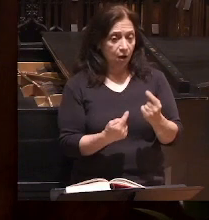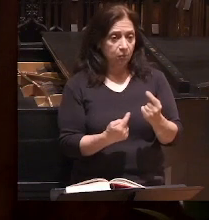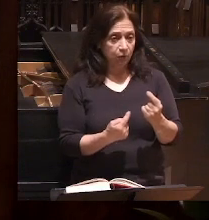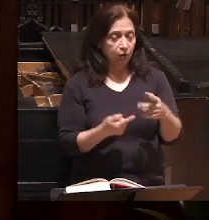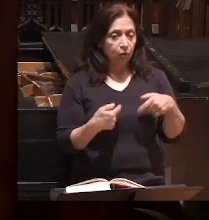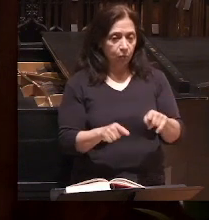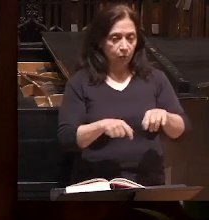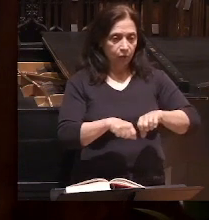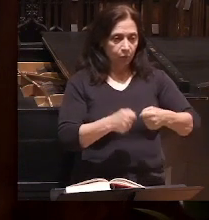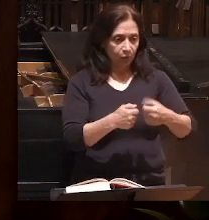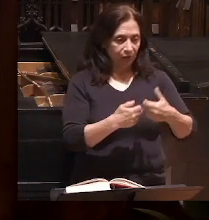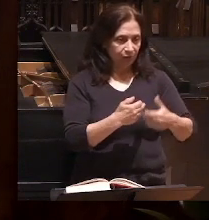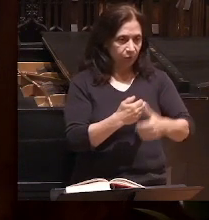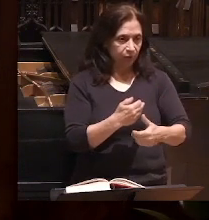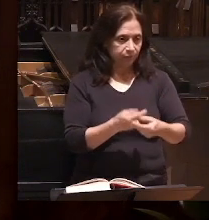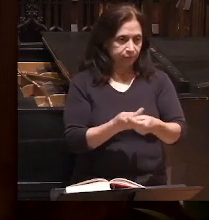breaking.